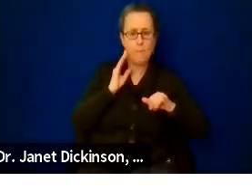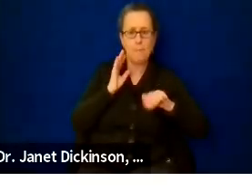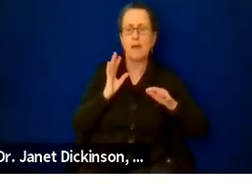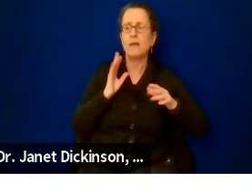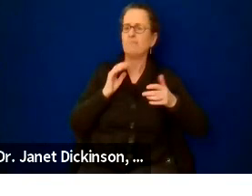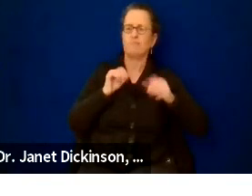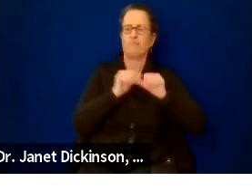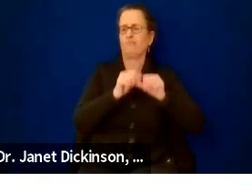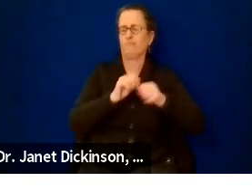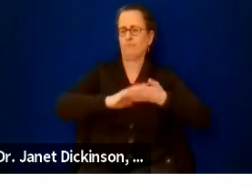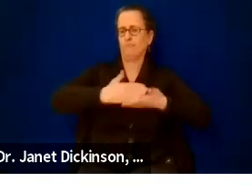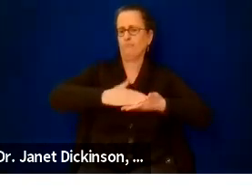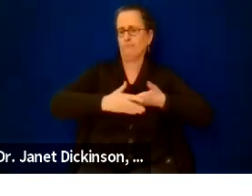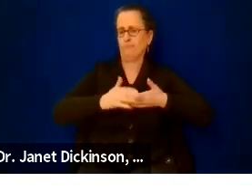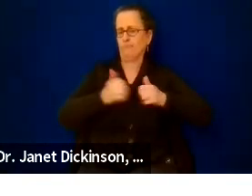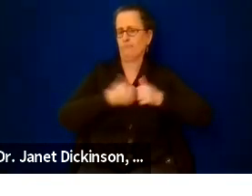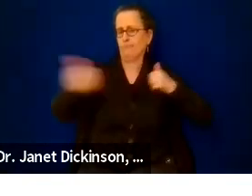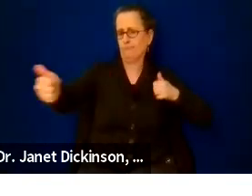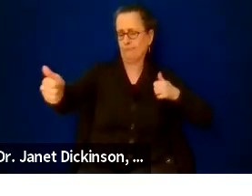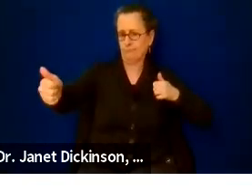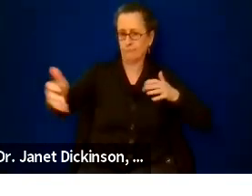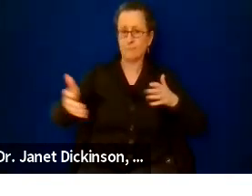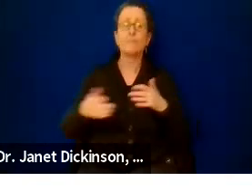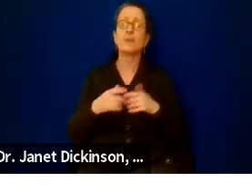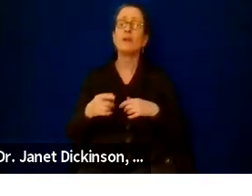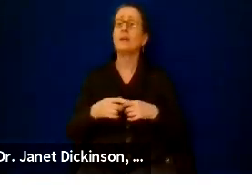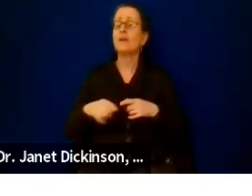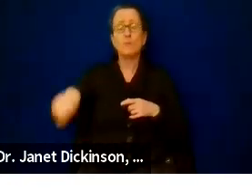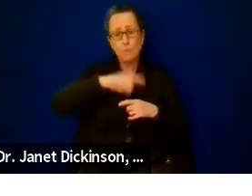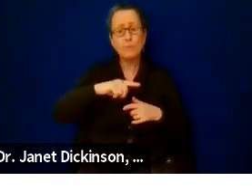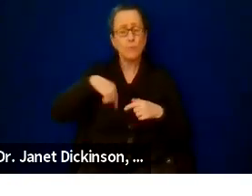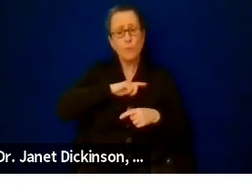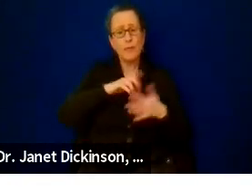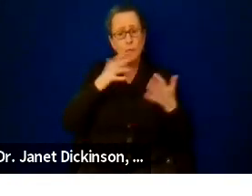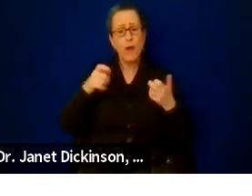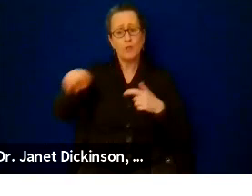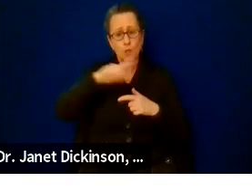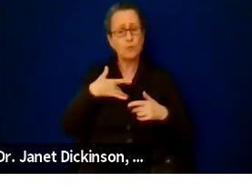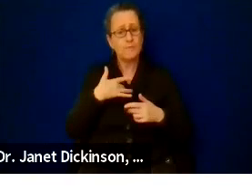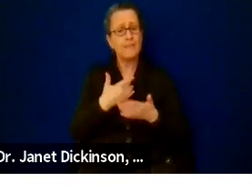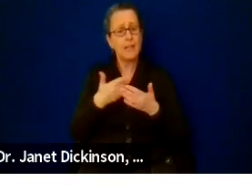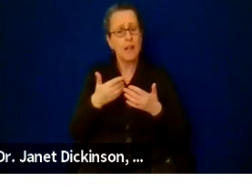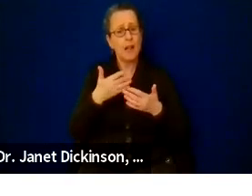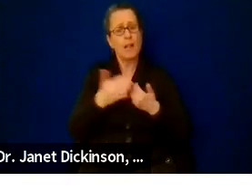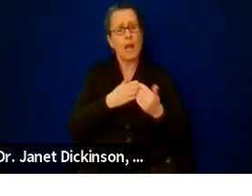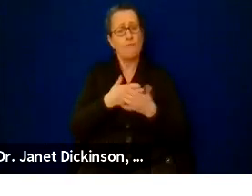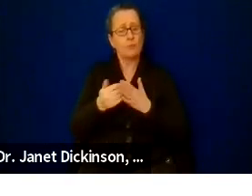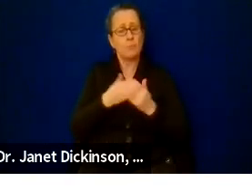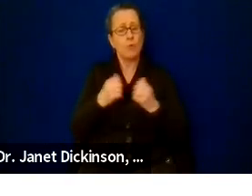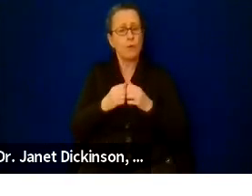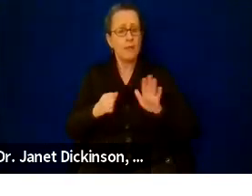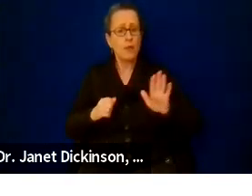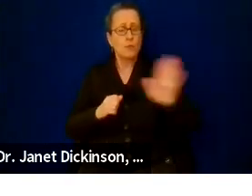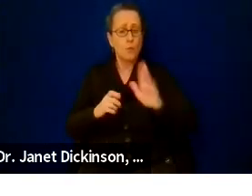your ability to help make that decision. We want you to make an informed decision. We will have frequent updates on